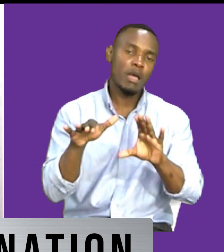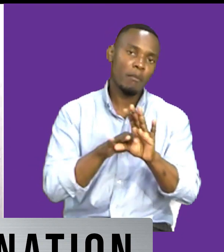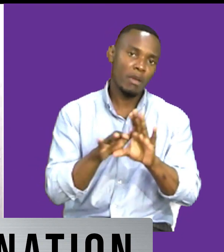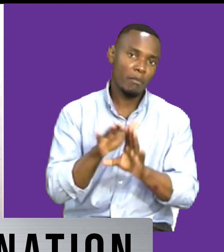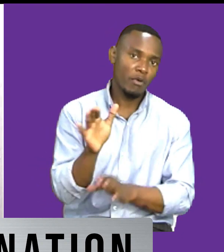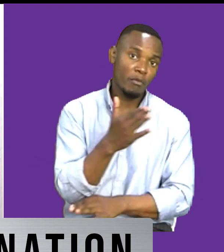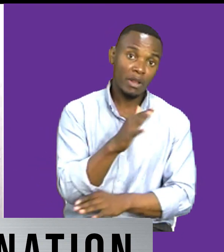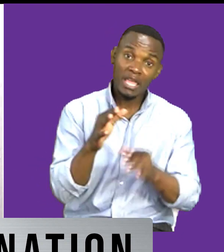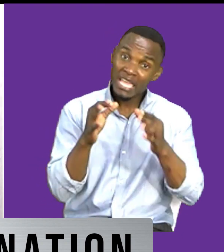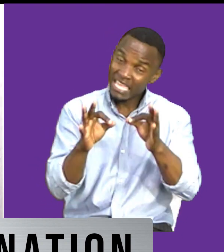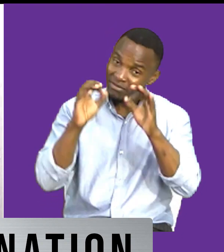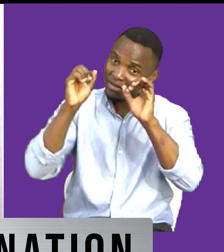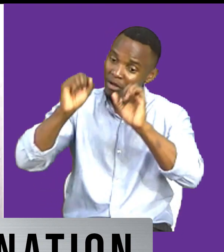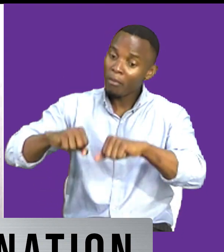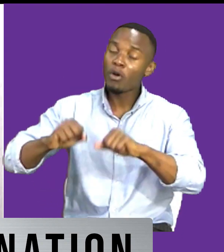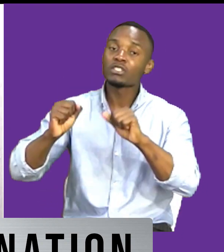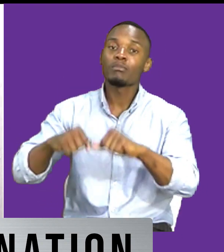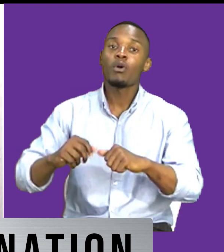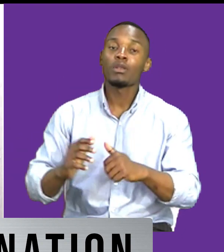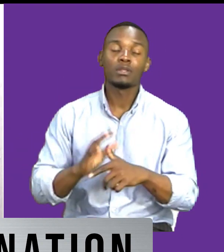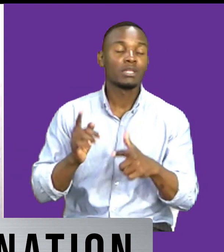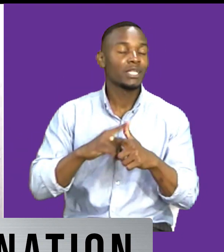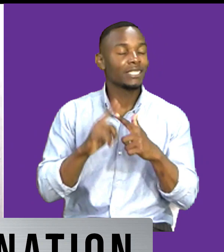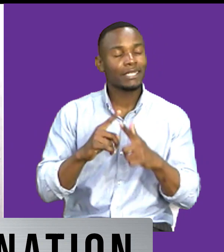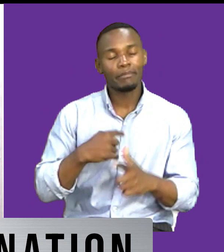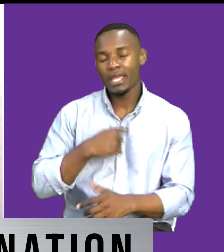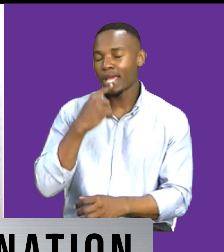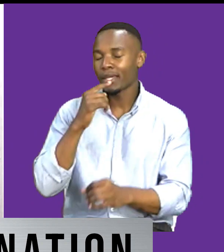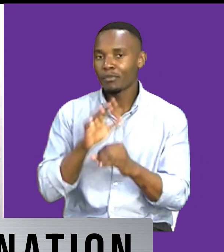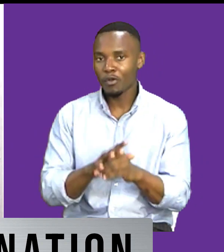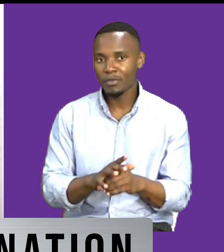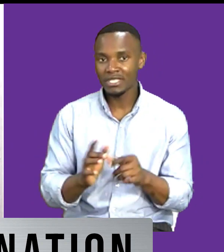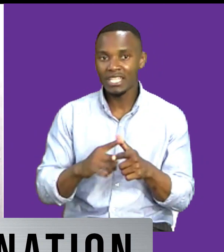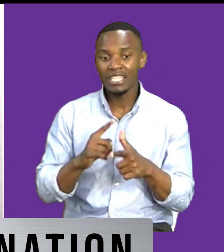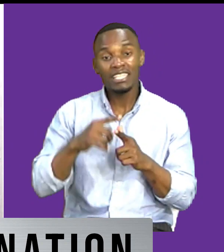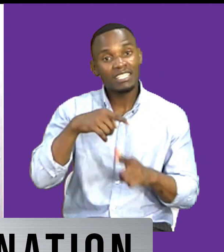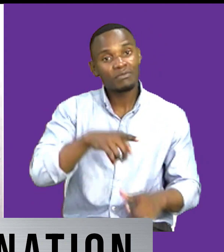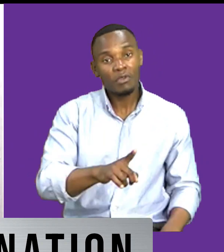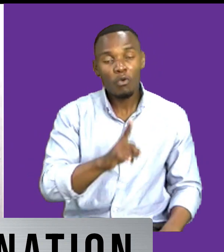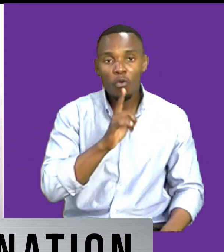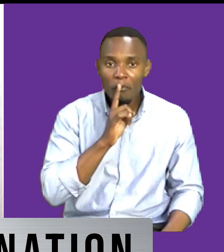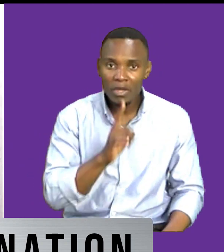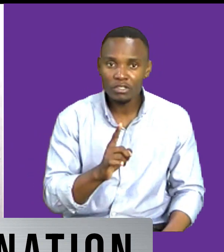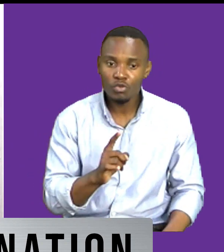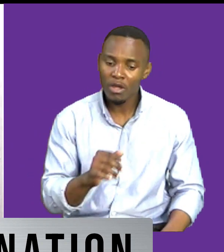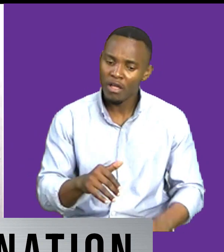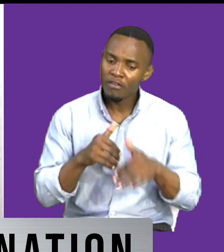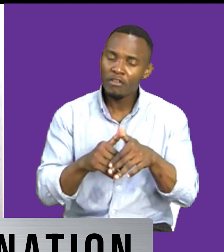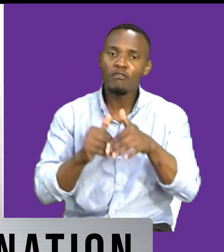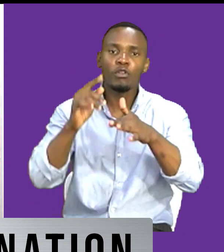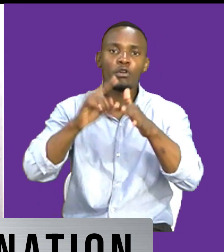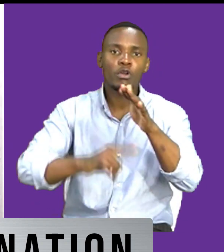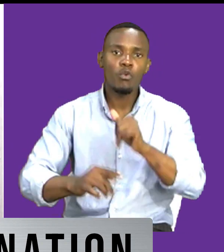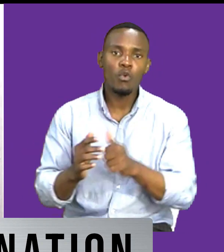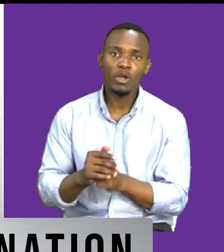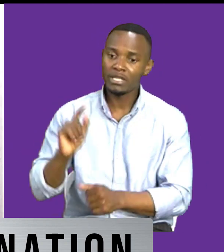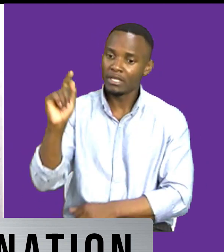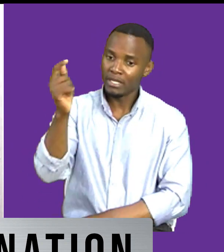remove them, Jonah, I would have told you today that they would line up themselves to ensure that they're following the people's